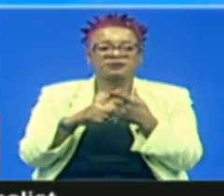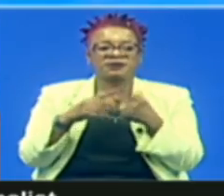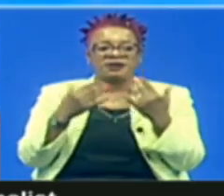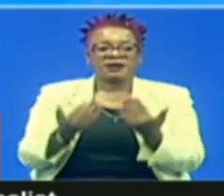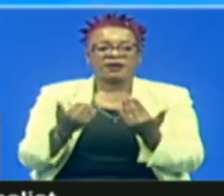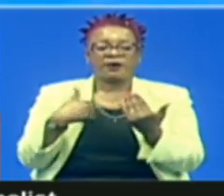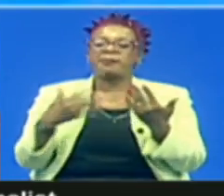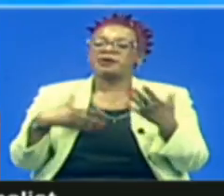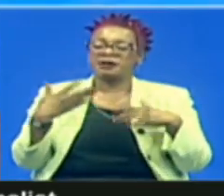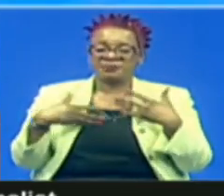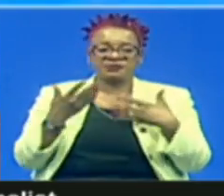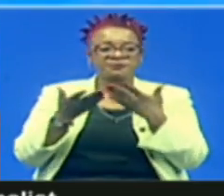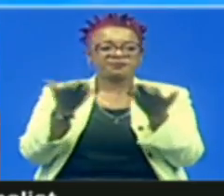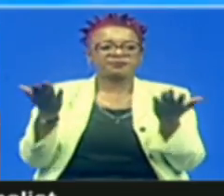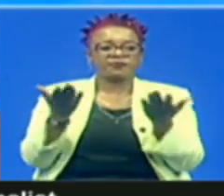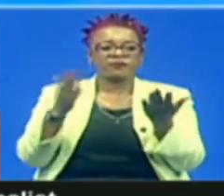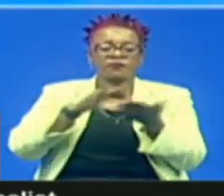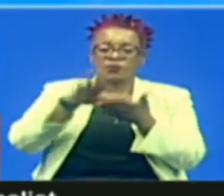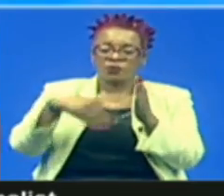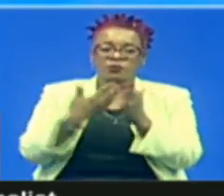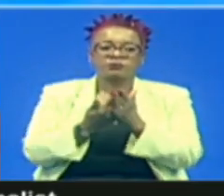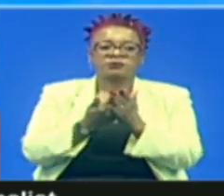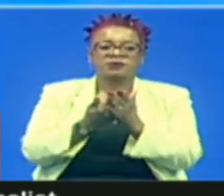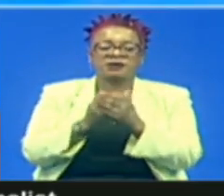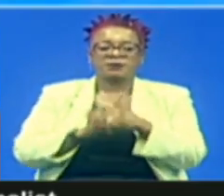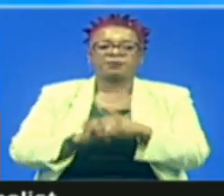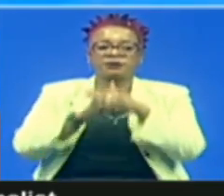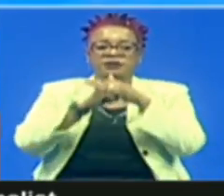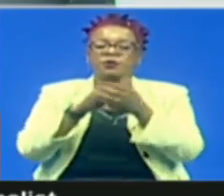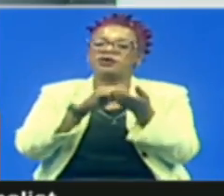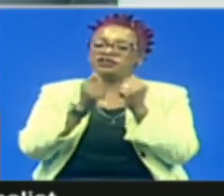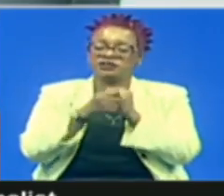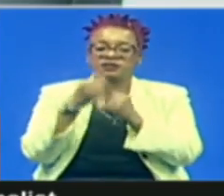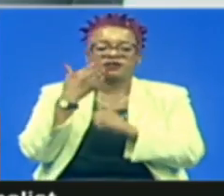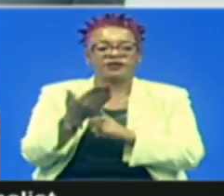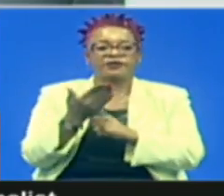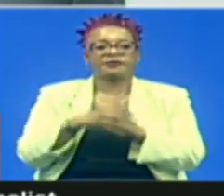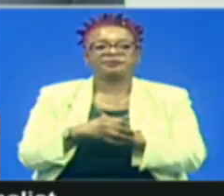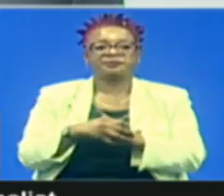them and all the supporters of Sports for Change. Thank you.